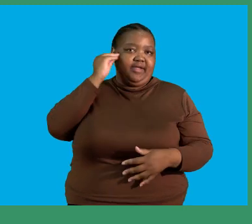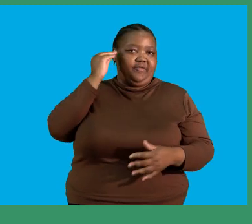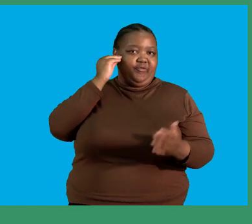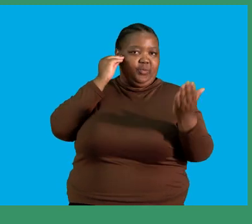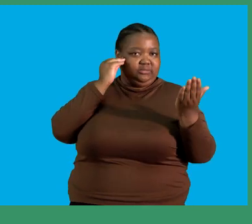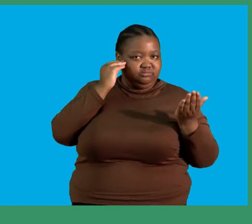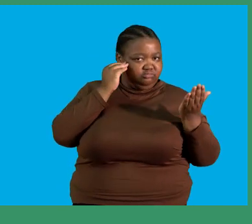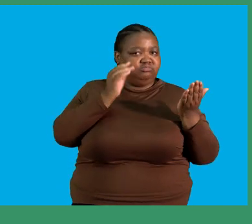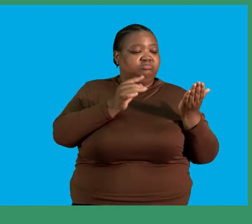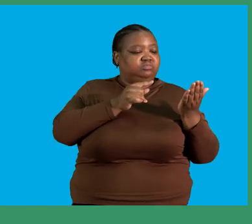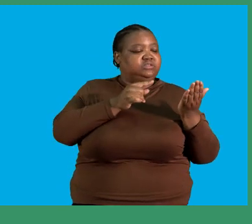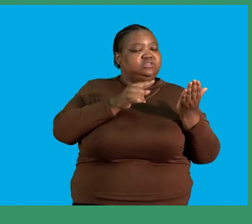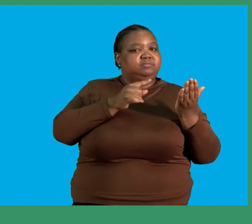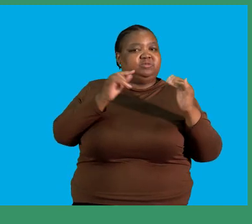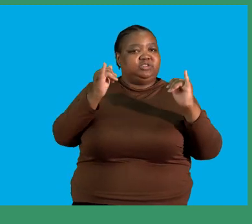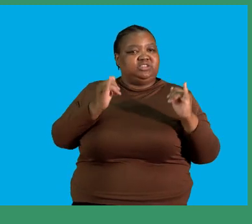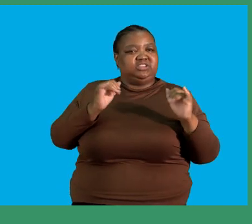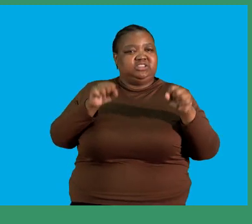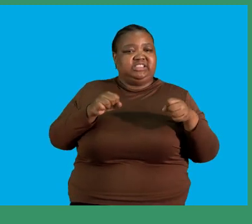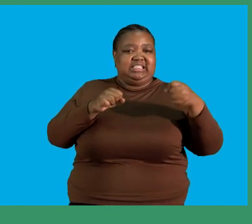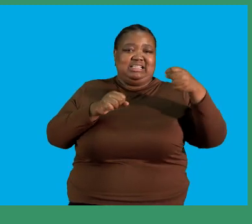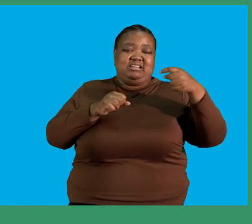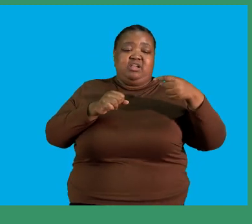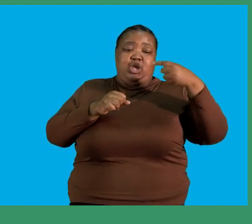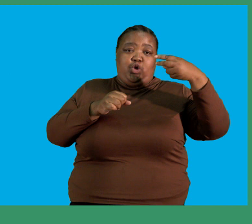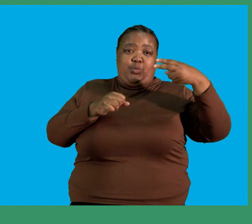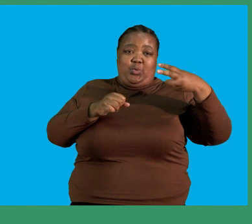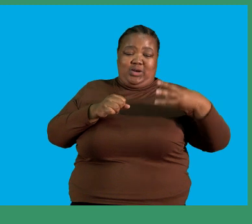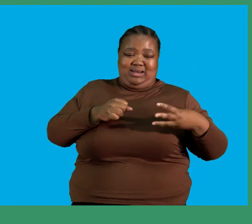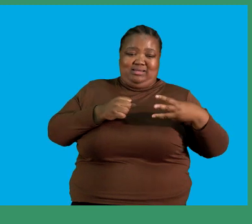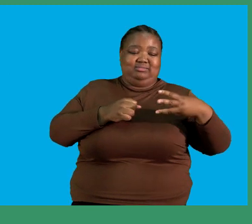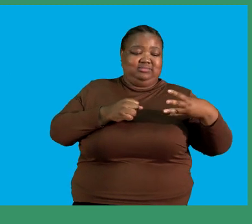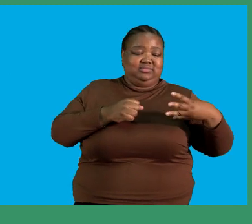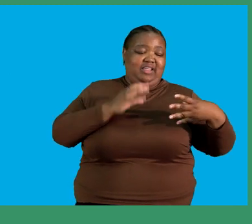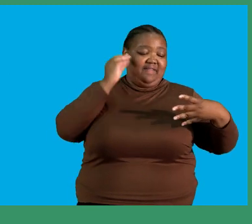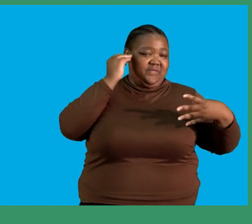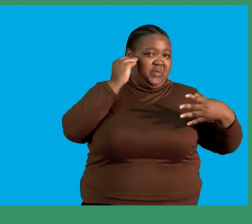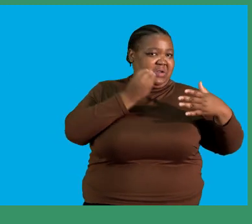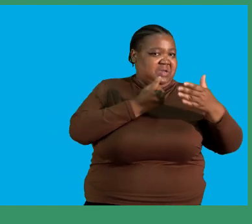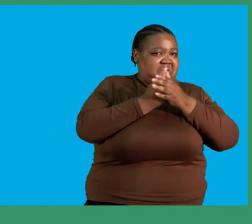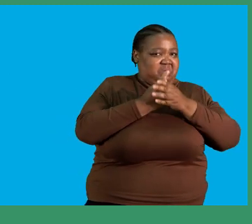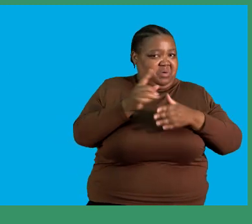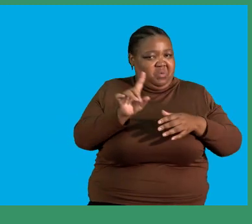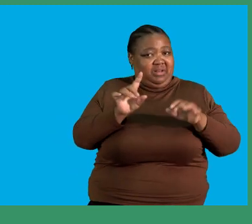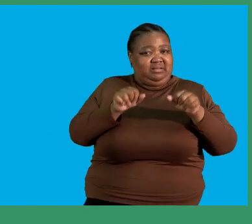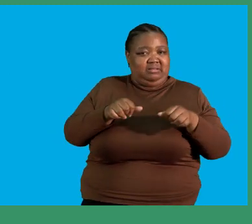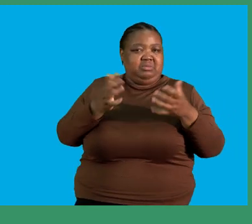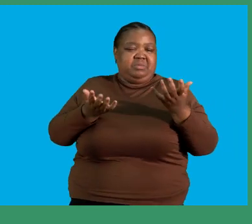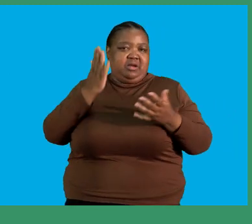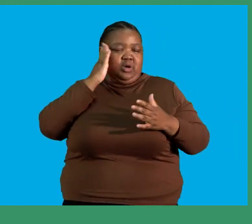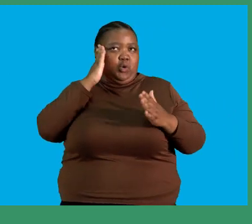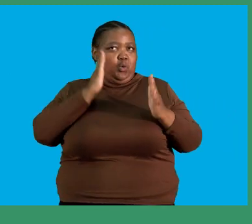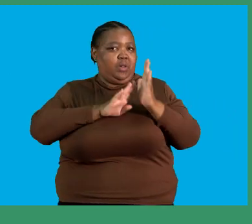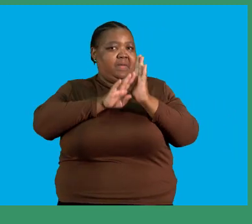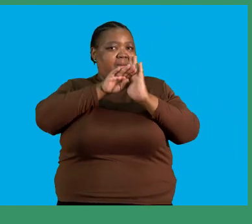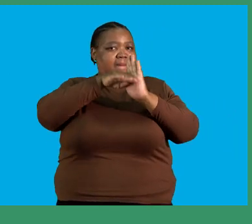We must have information about what is happening under each component of the macro. So